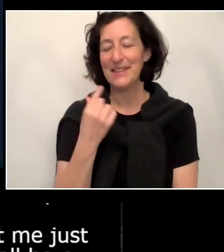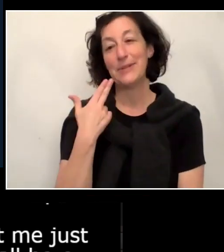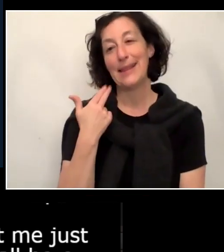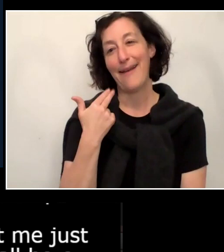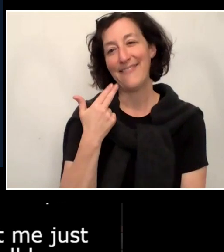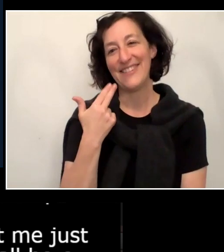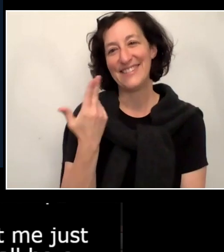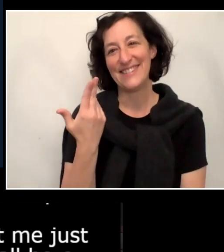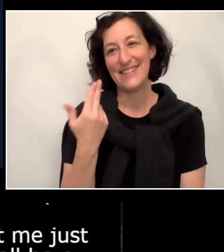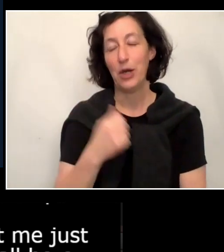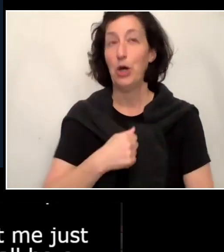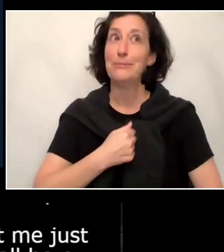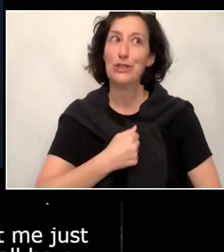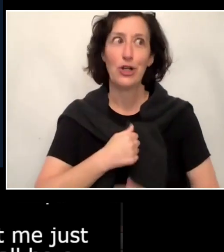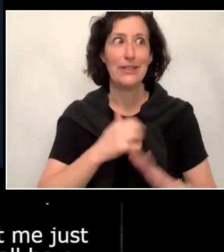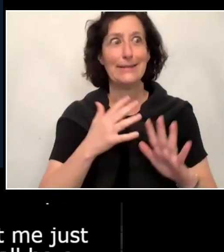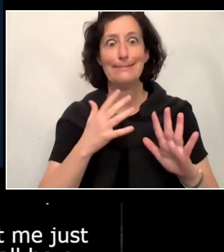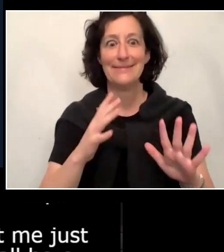Unexpectedly. Sorry.